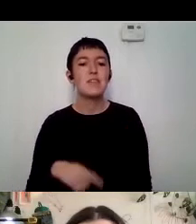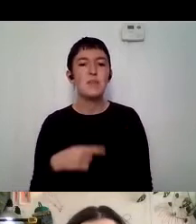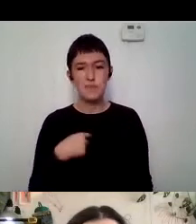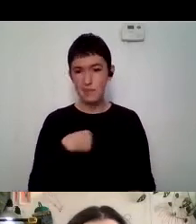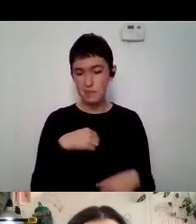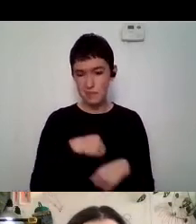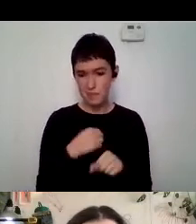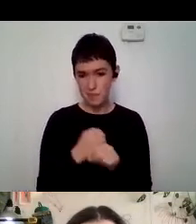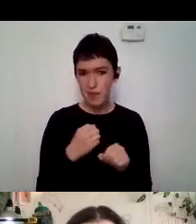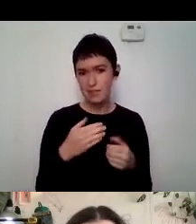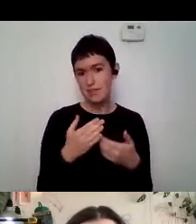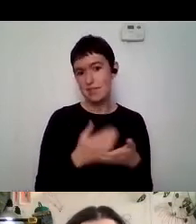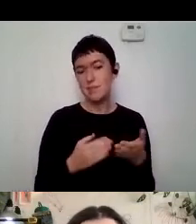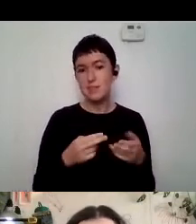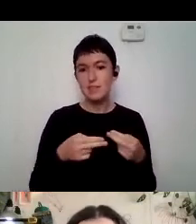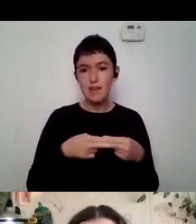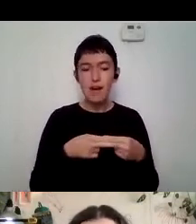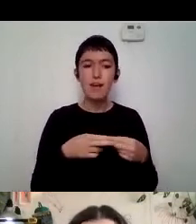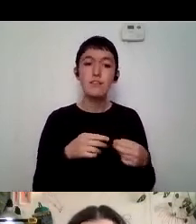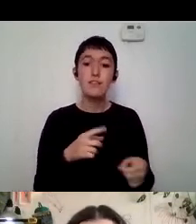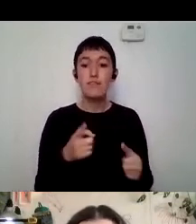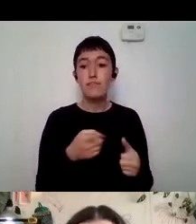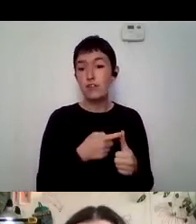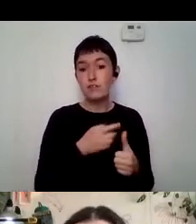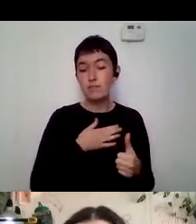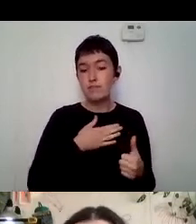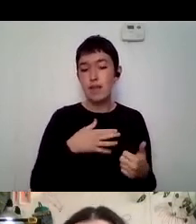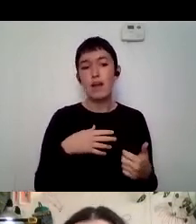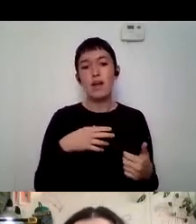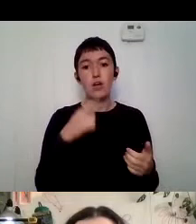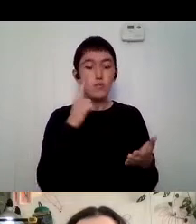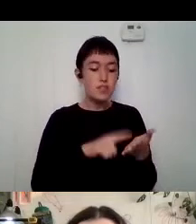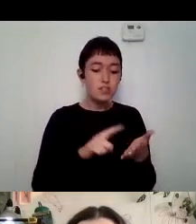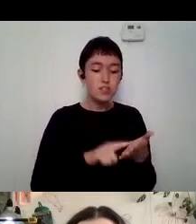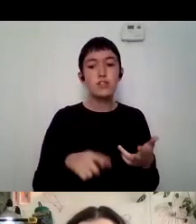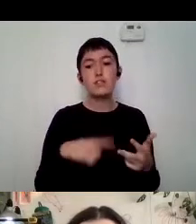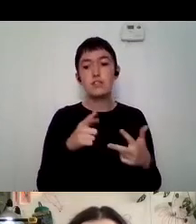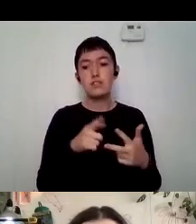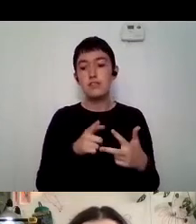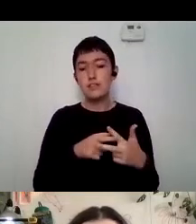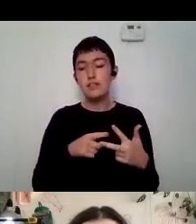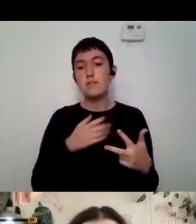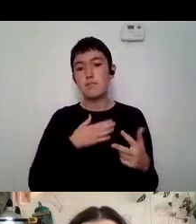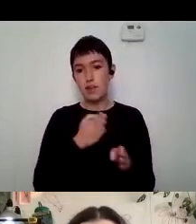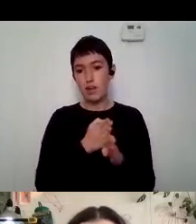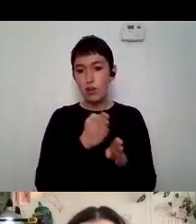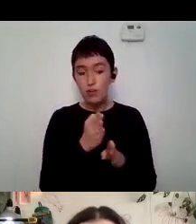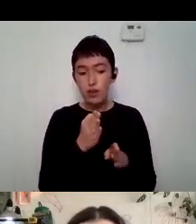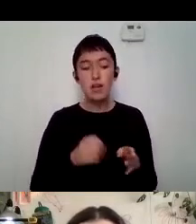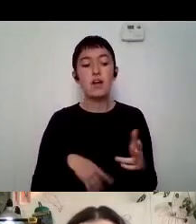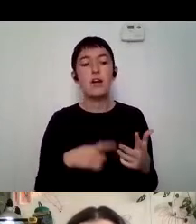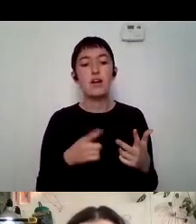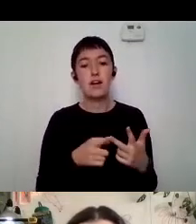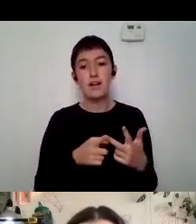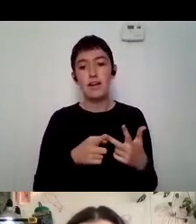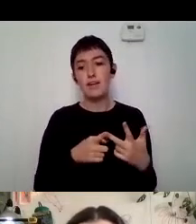first of all, my research, very briefly, then a little bit about my career trajectory, and finally a few